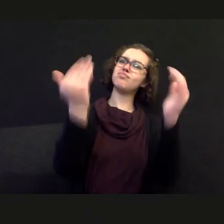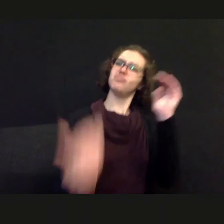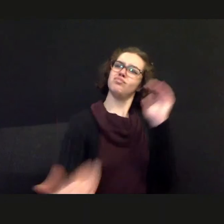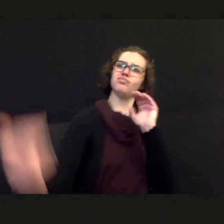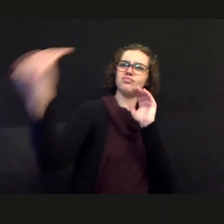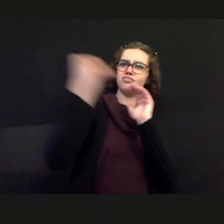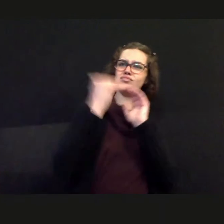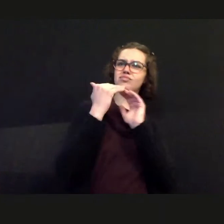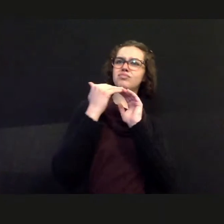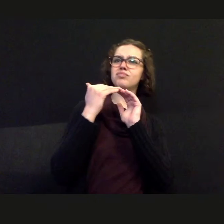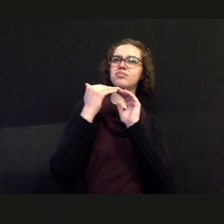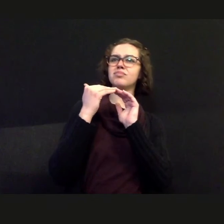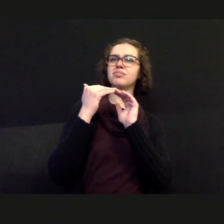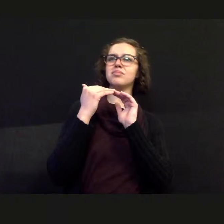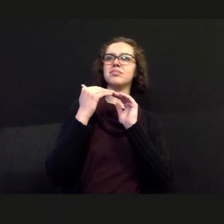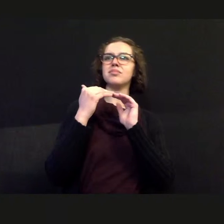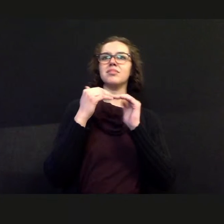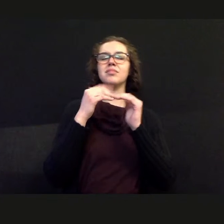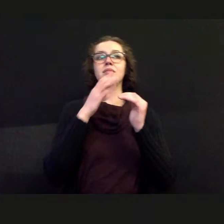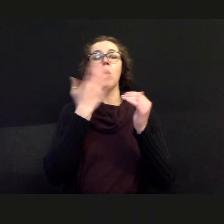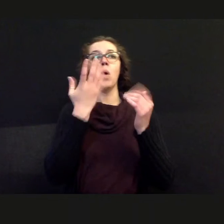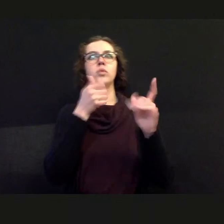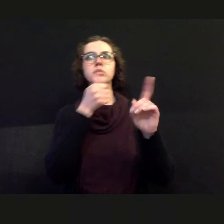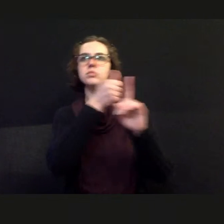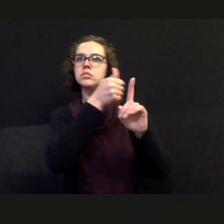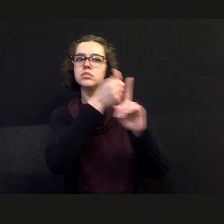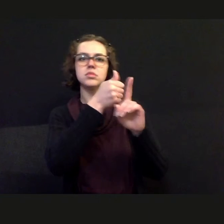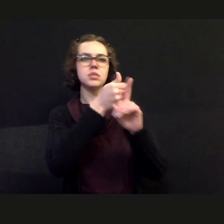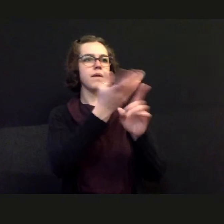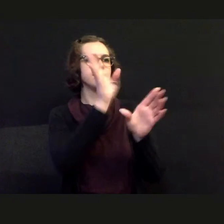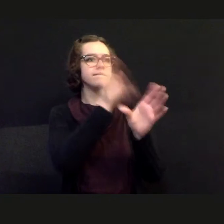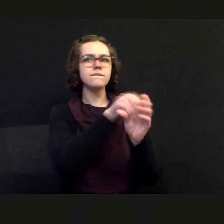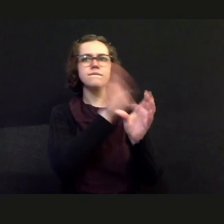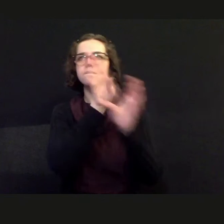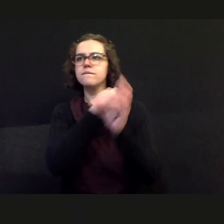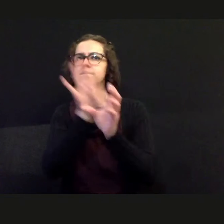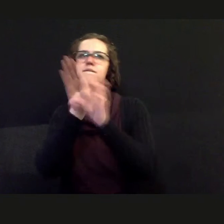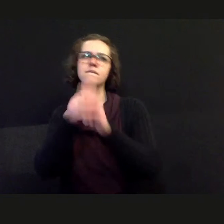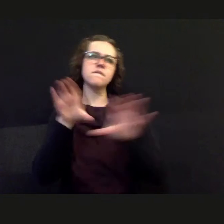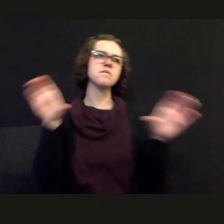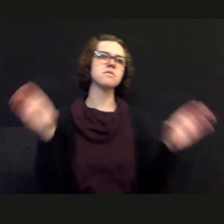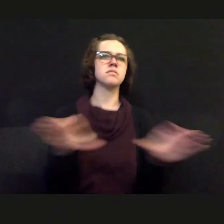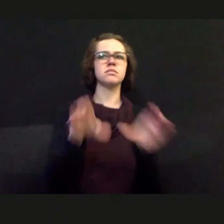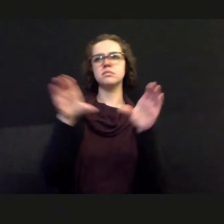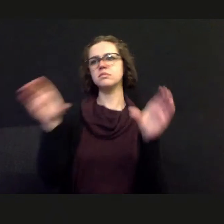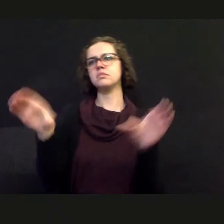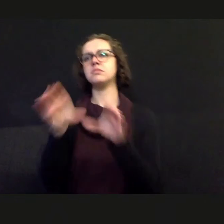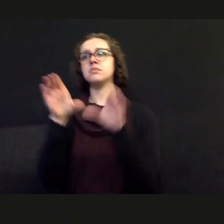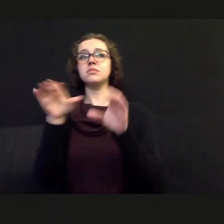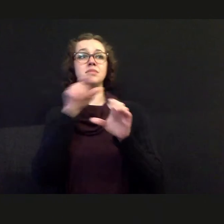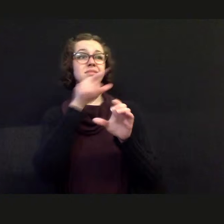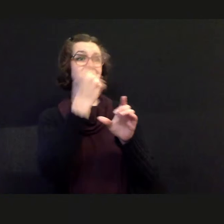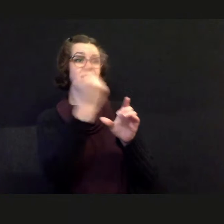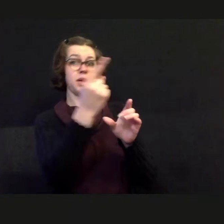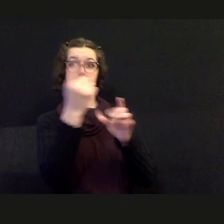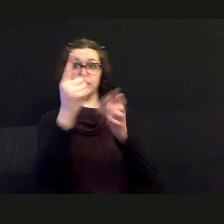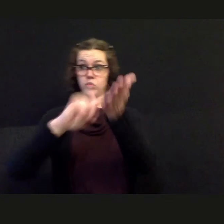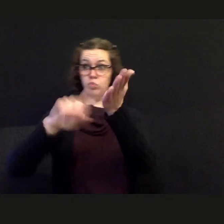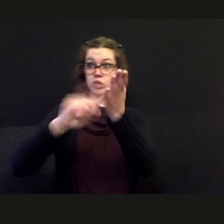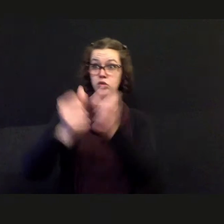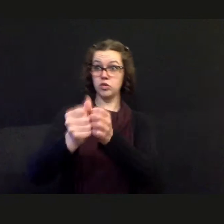constantly learning herself. And so she herself was evolving with each of these actions. Something was growing. She was an emergent